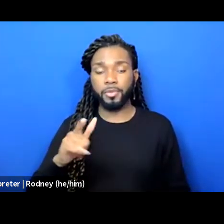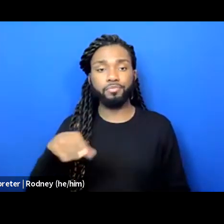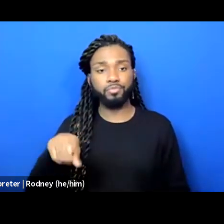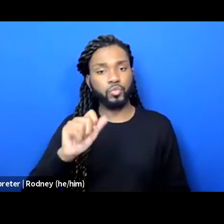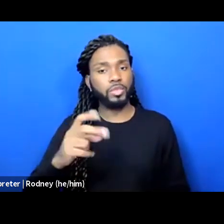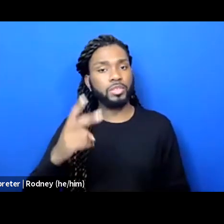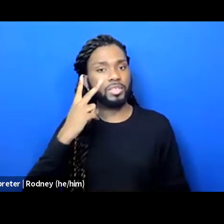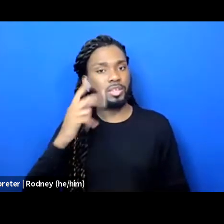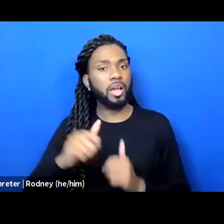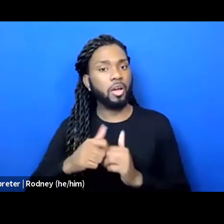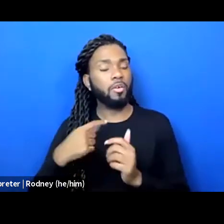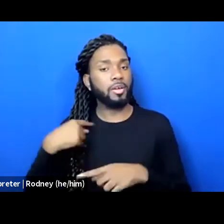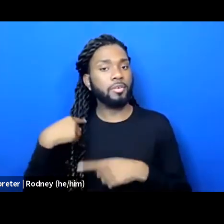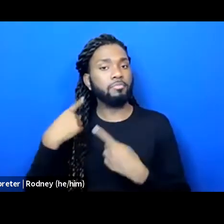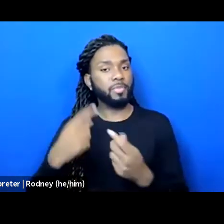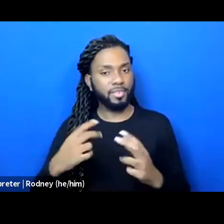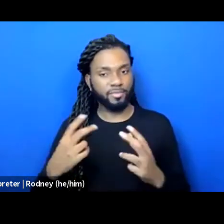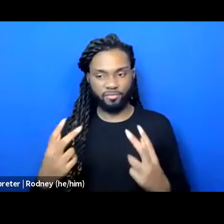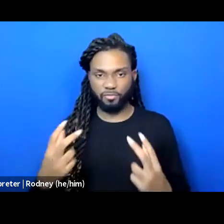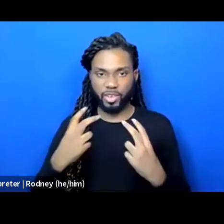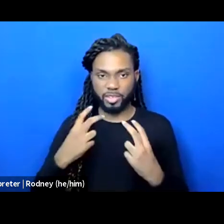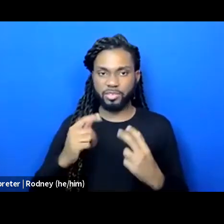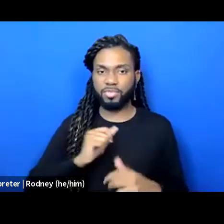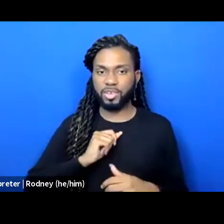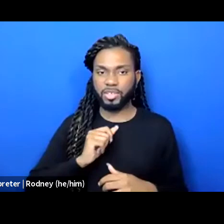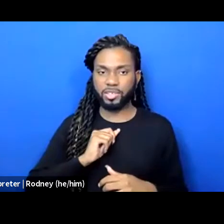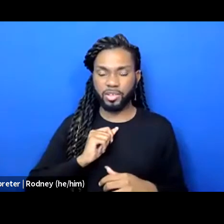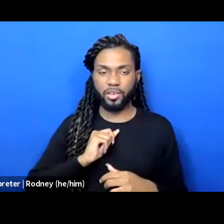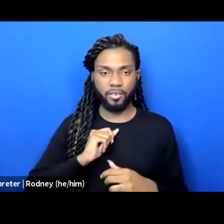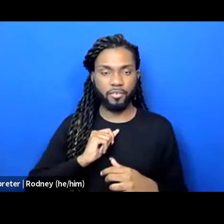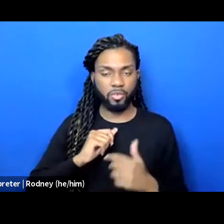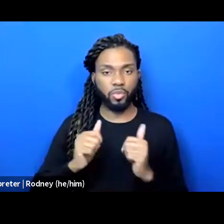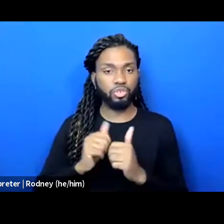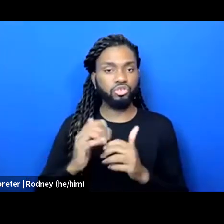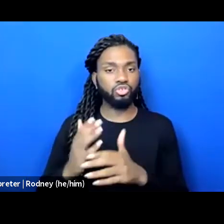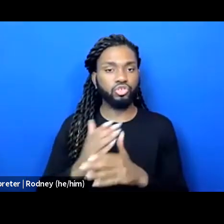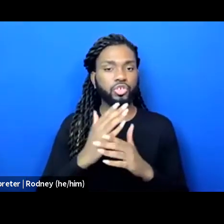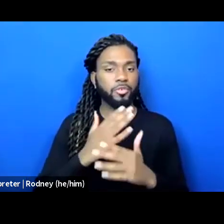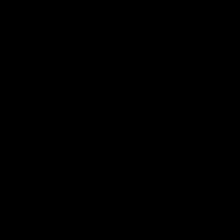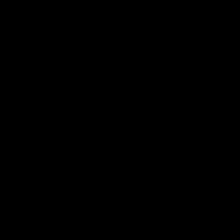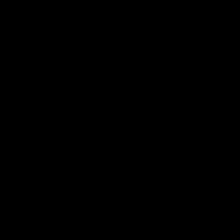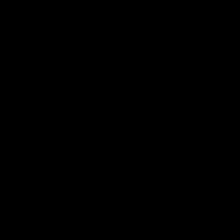been investing in myself in sharing my vision.